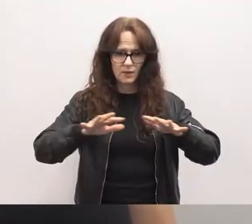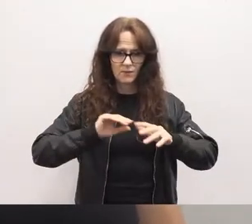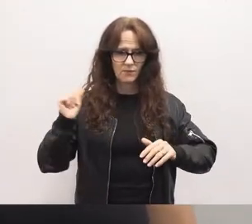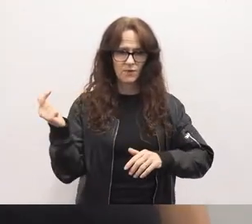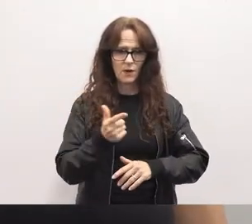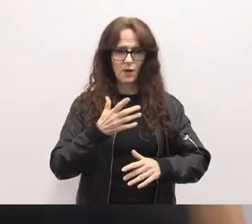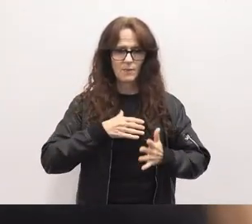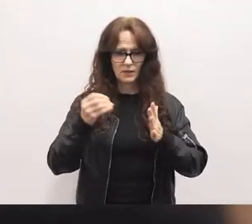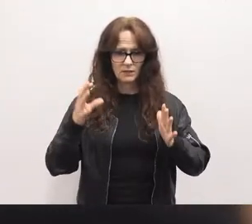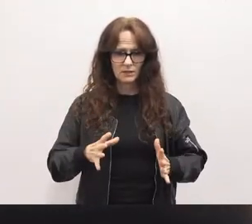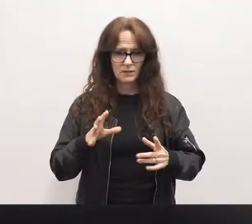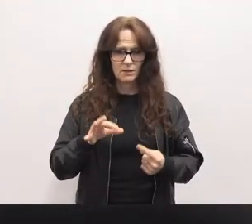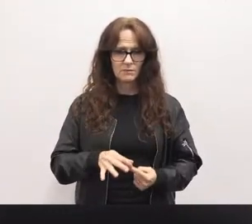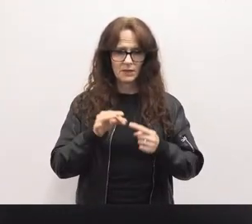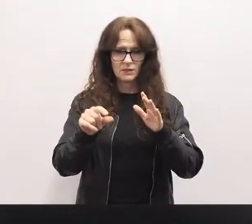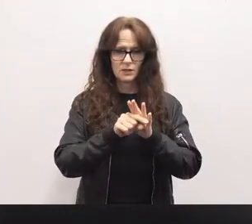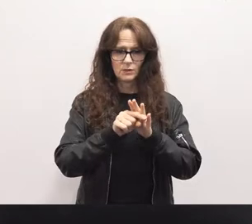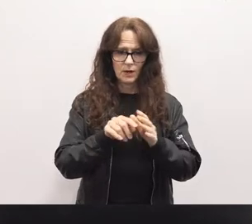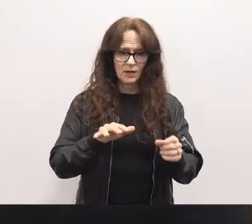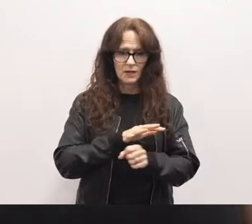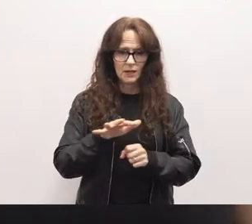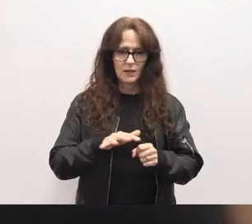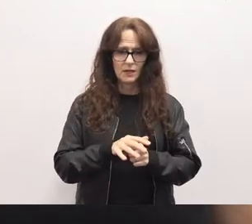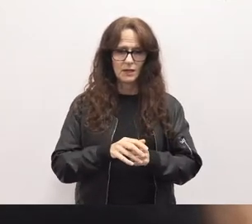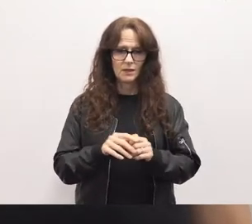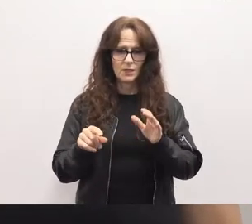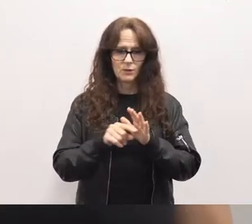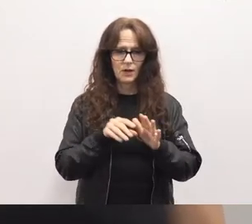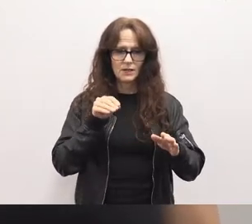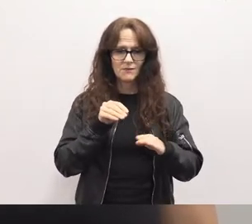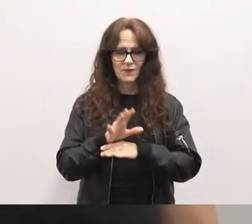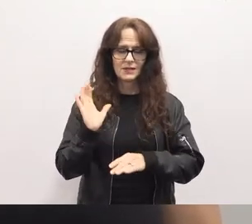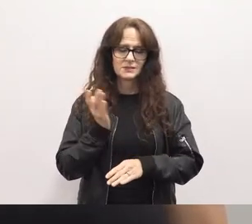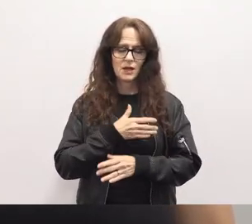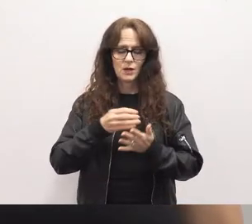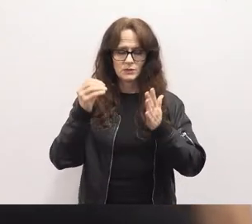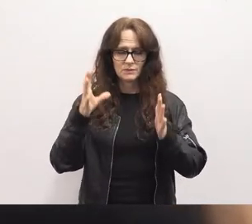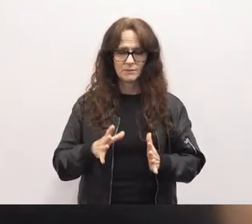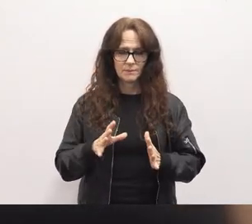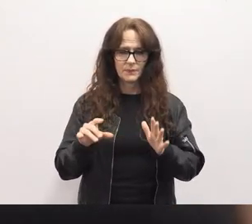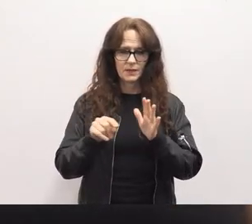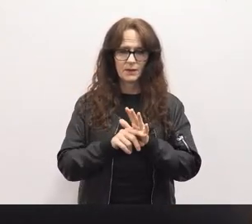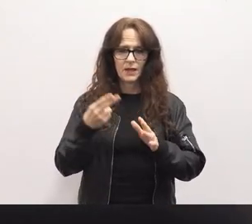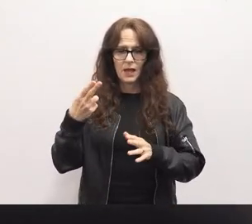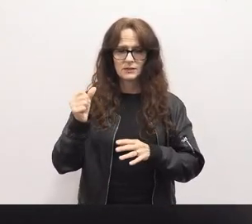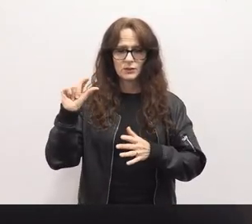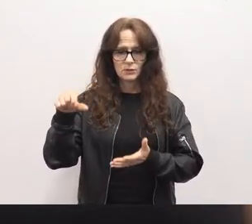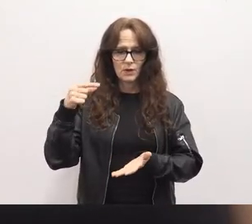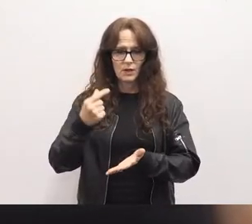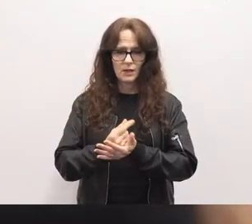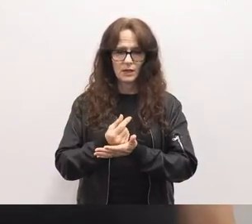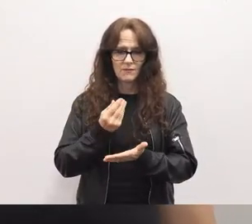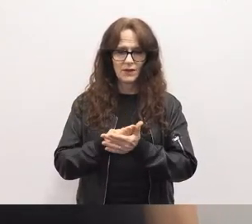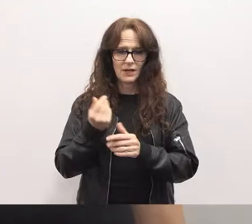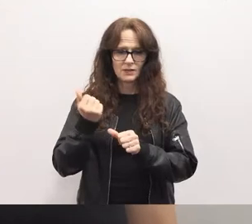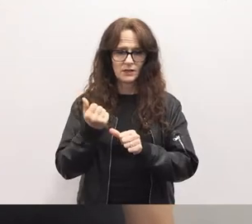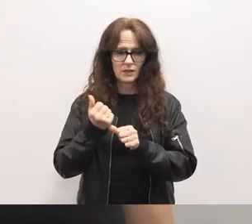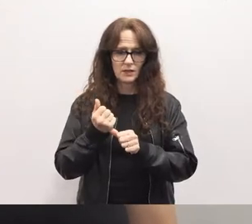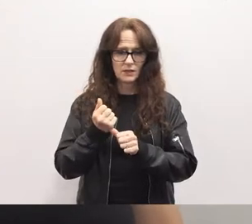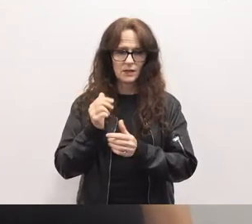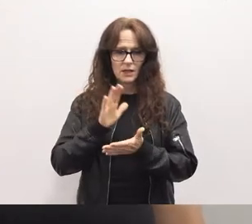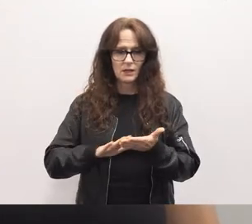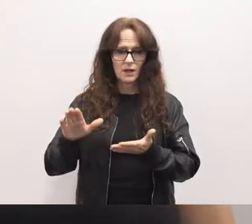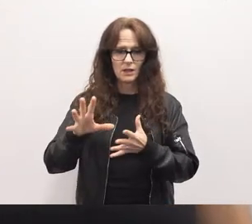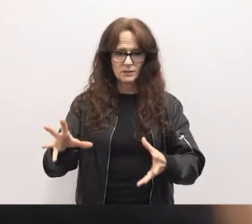my students, especially in the grading area. This is how grading affects our students. Grading affects high school graduations, financial aids, and college